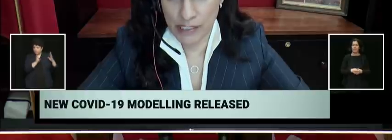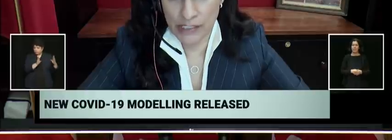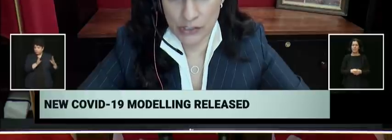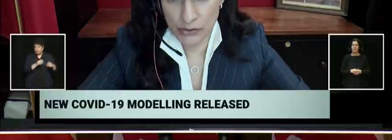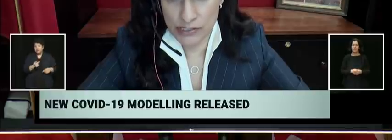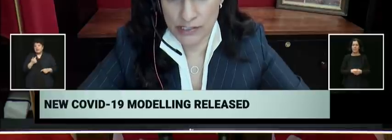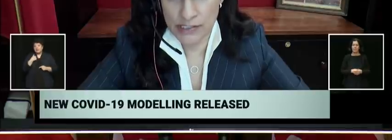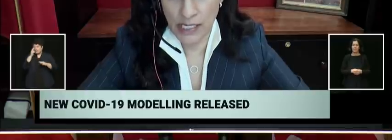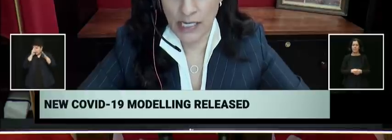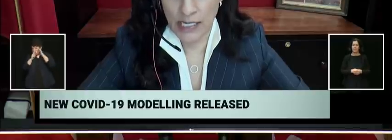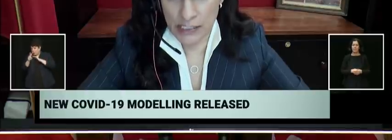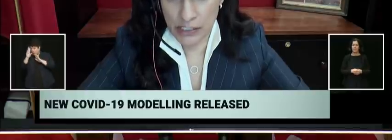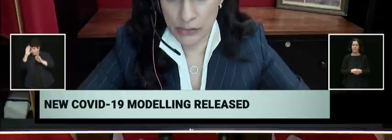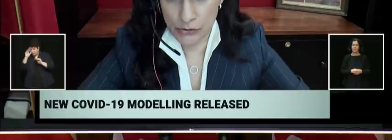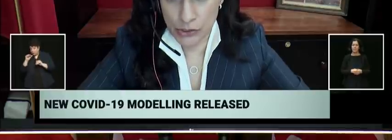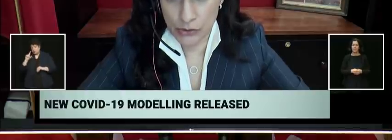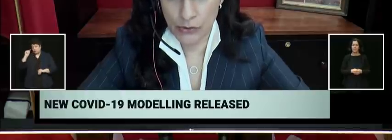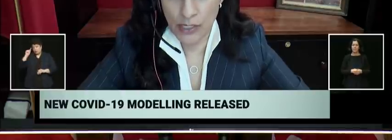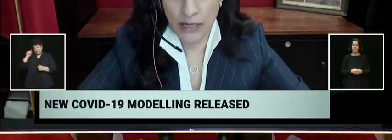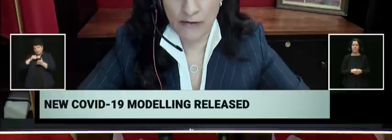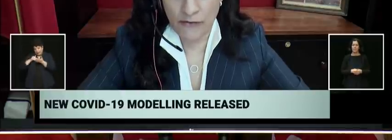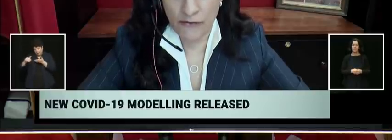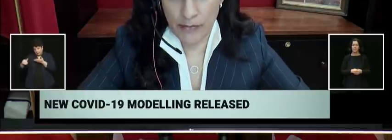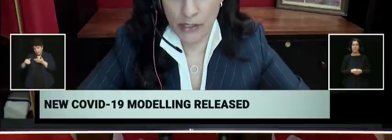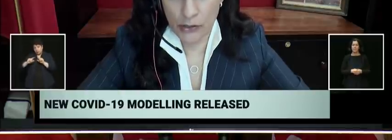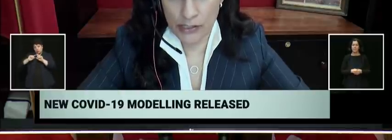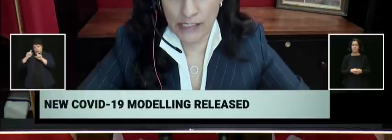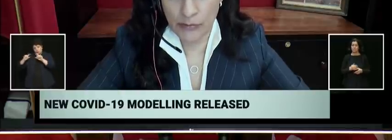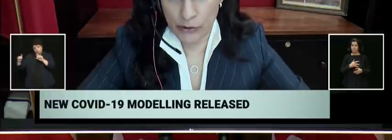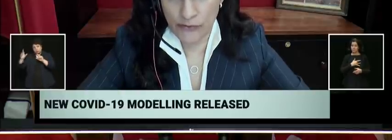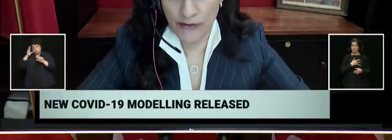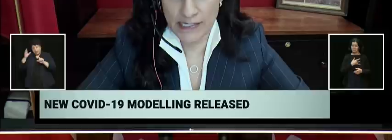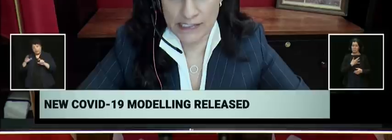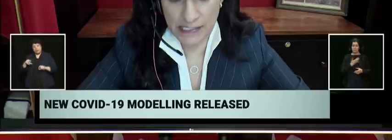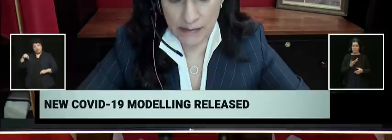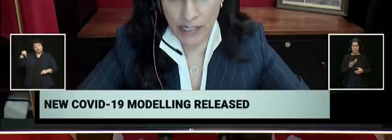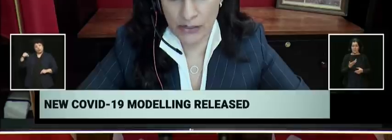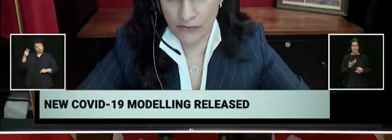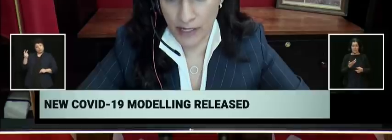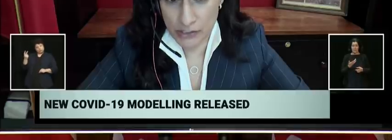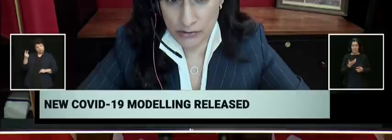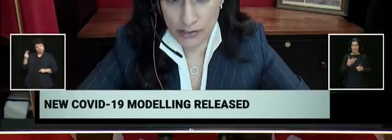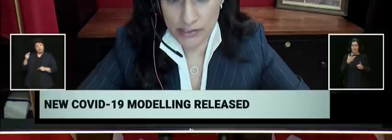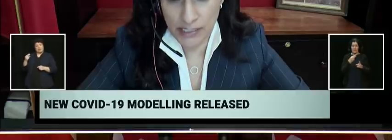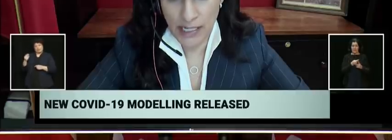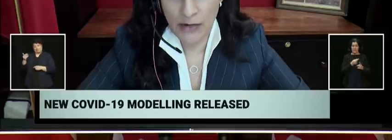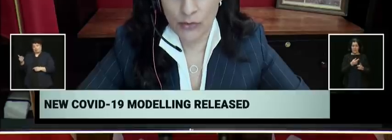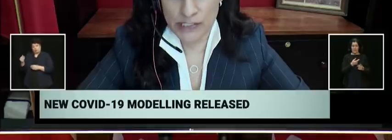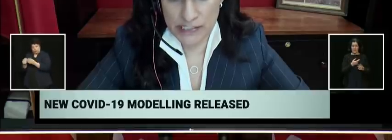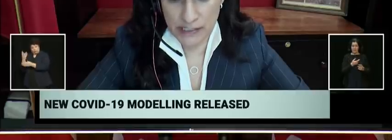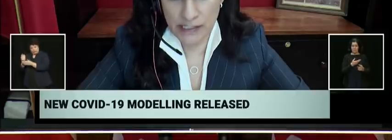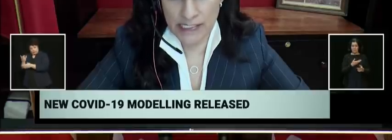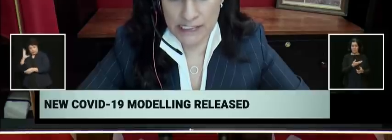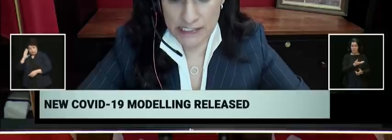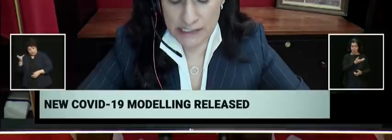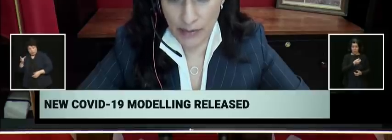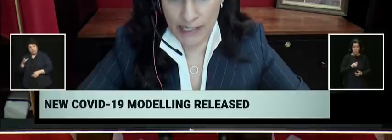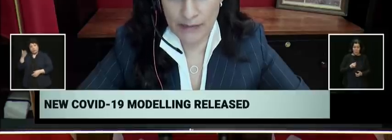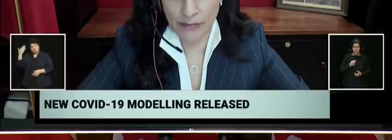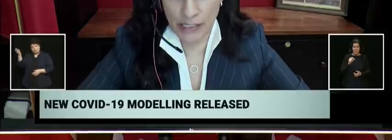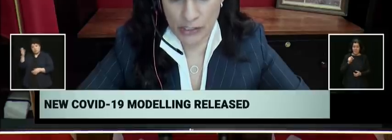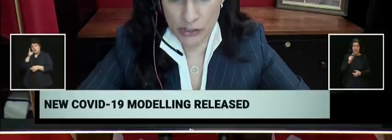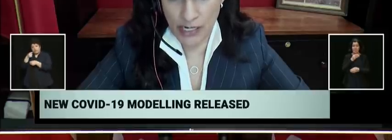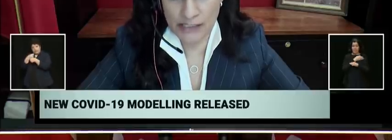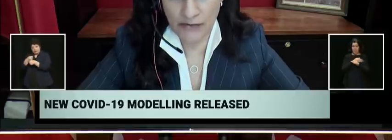20 million doses in Q2 from the currently approved vaccine manufacturers. We still